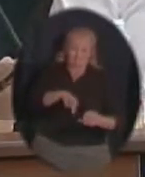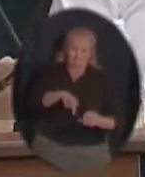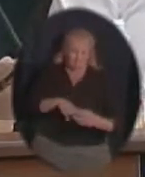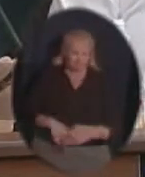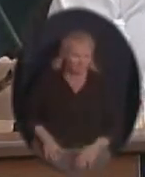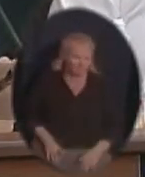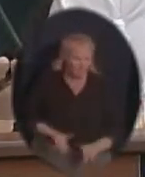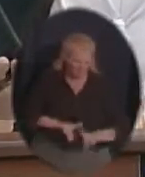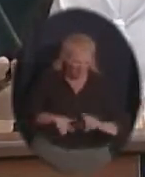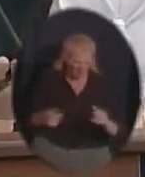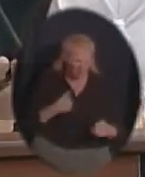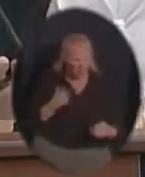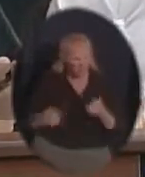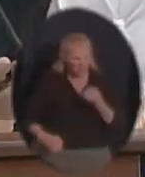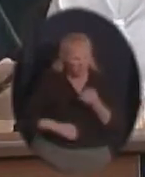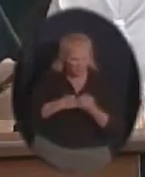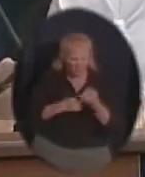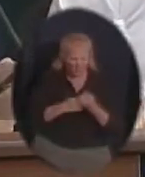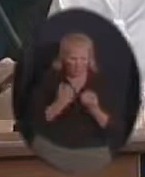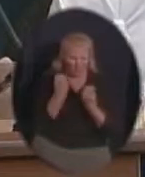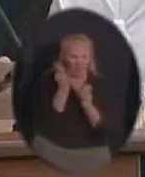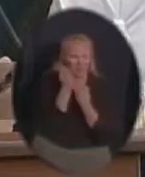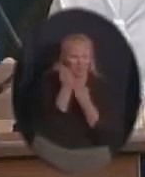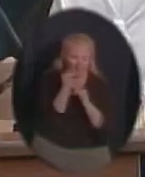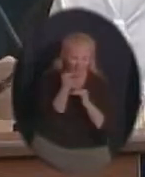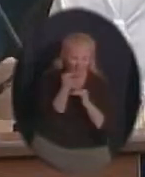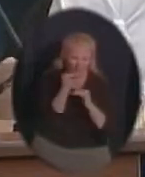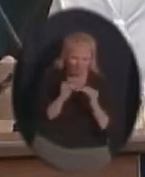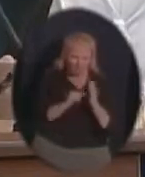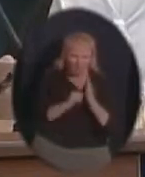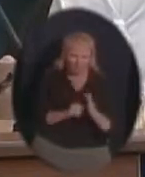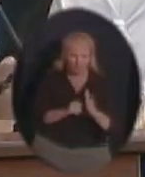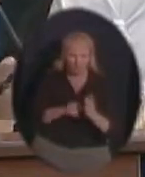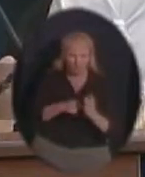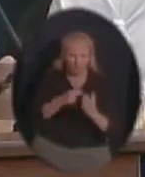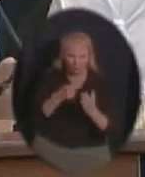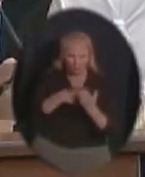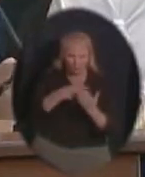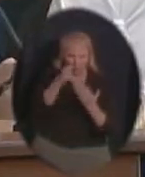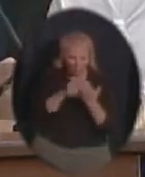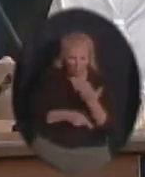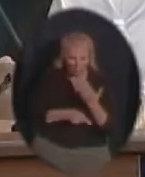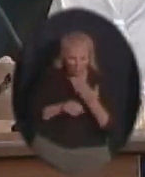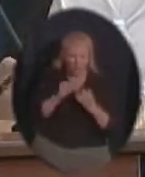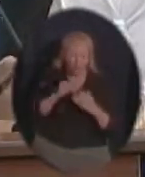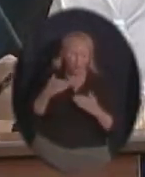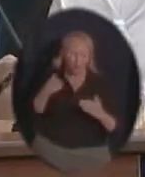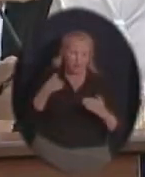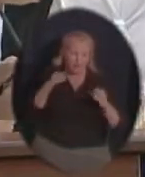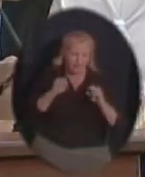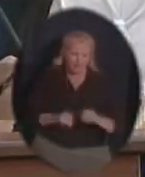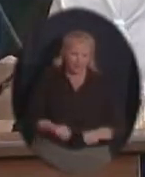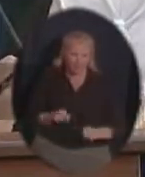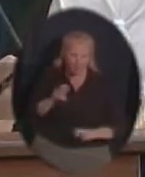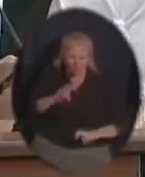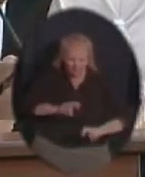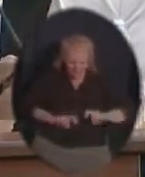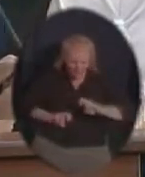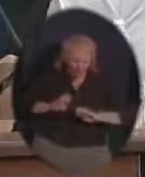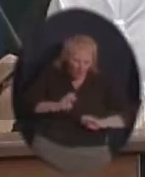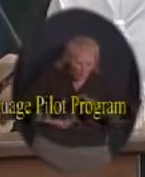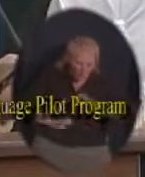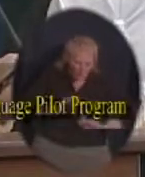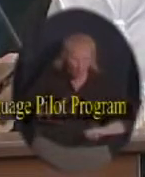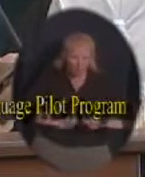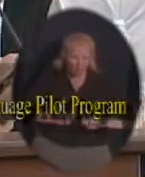in favor of a very limited pilot in order for us to at least evaluate this, at least to look at it, at least to